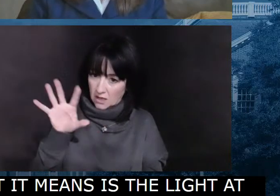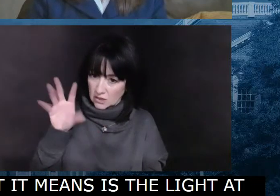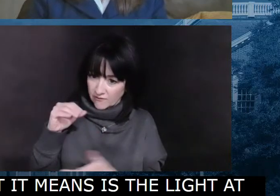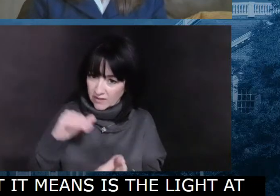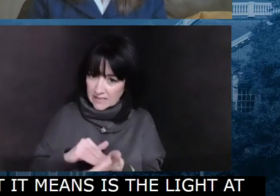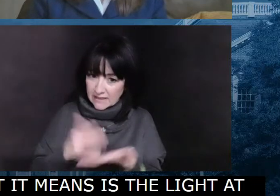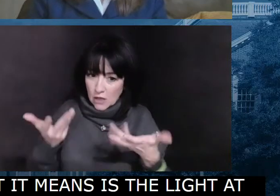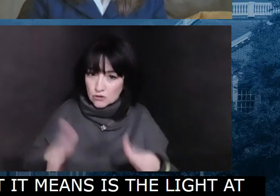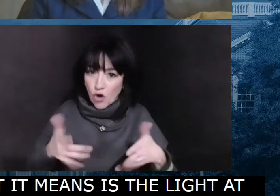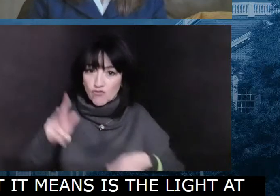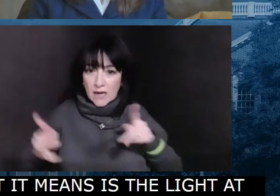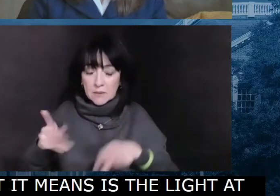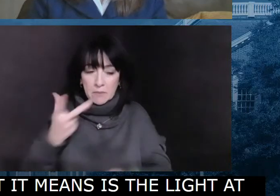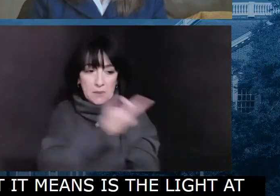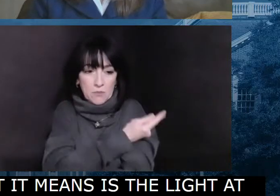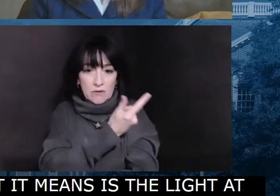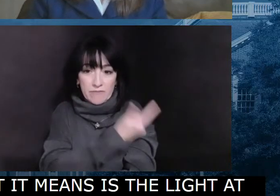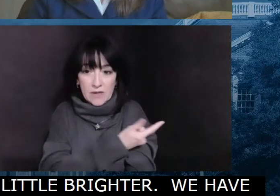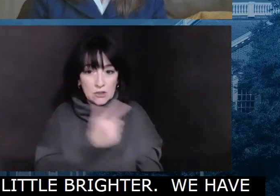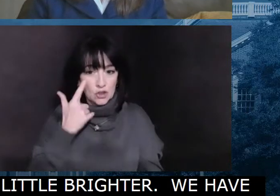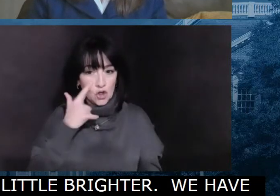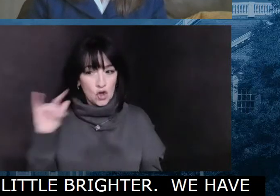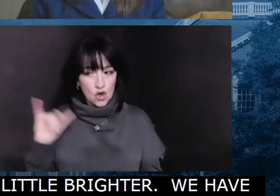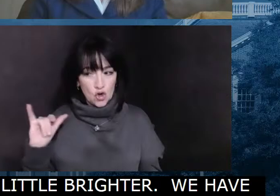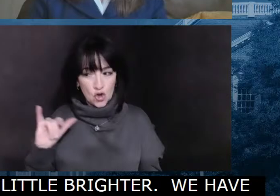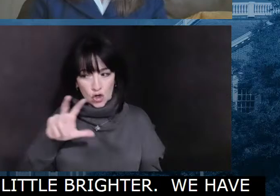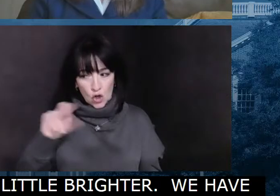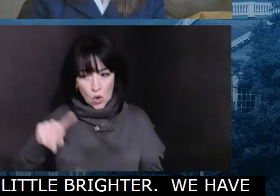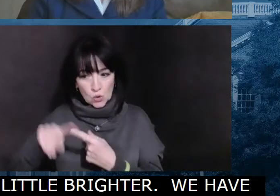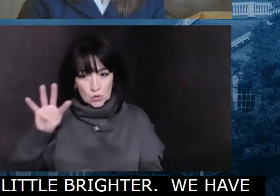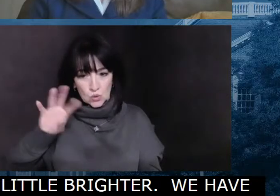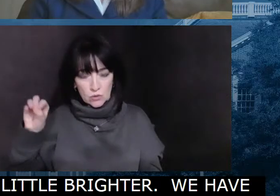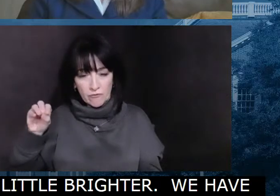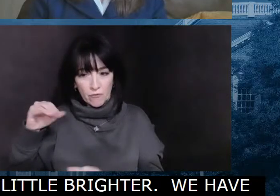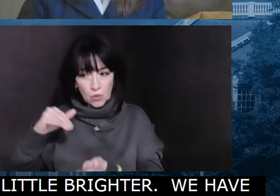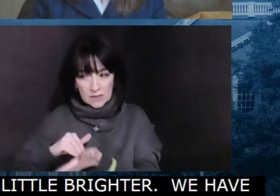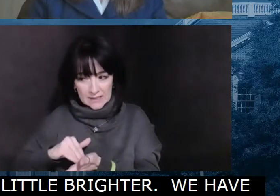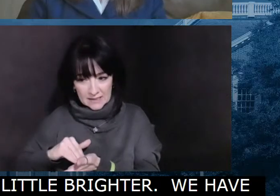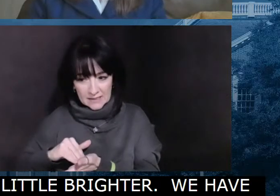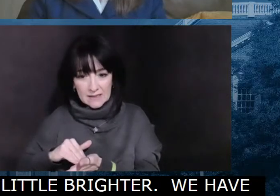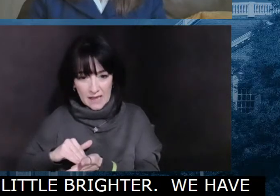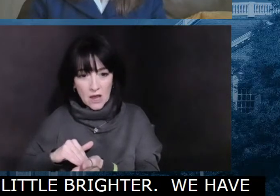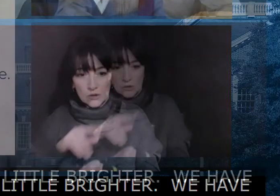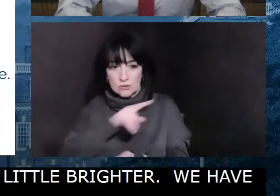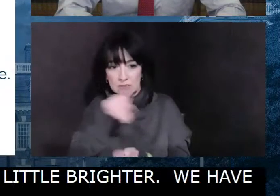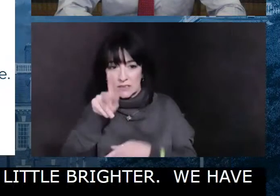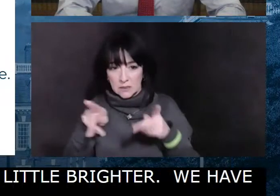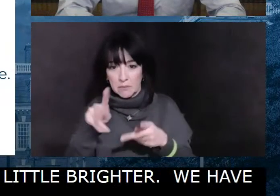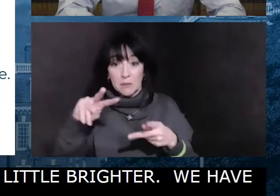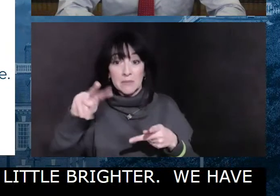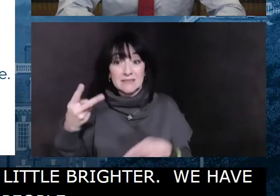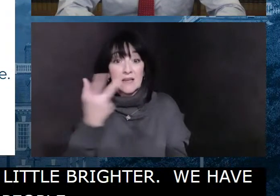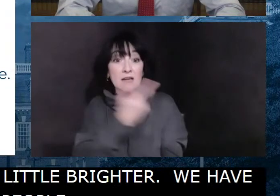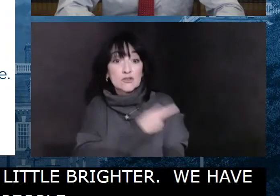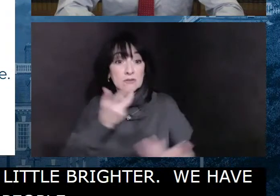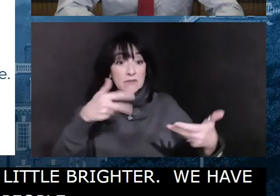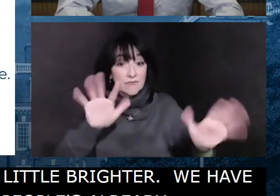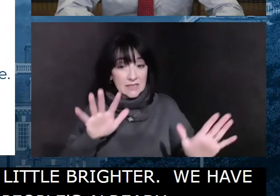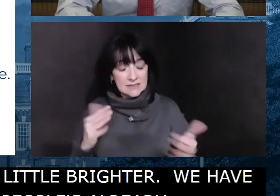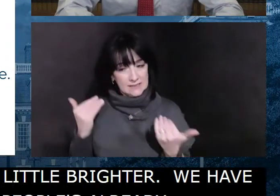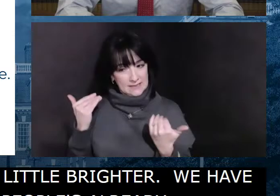already. It looks like 30 or 40,000 or more with their second vaccines. We're really leaning into